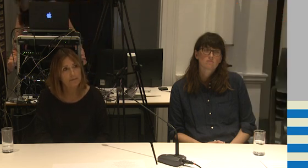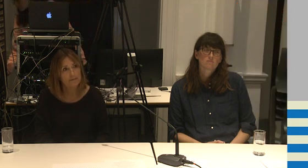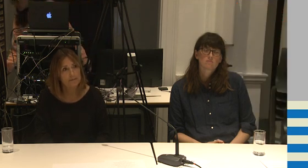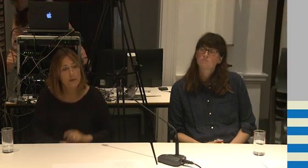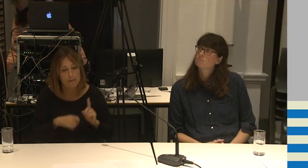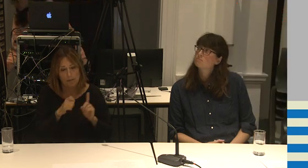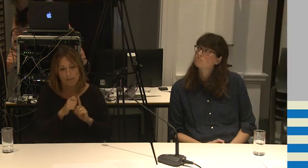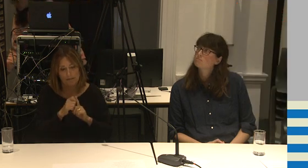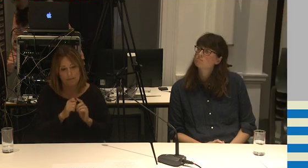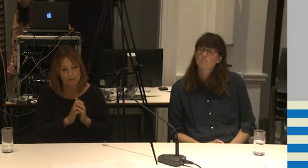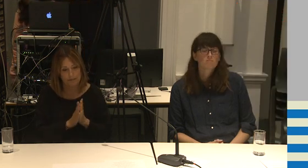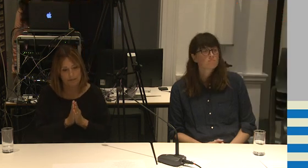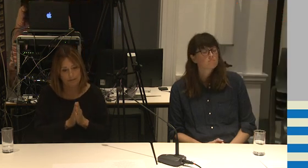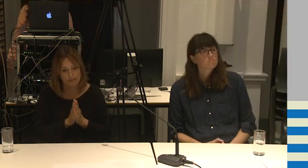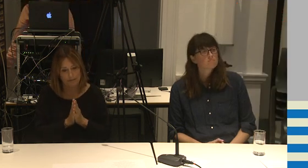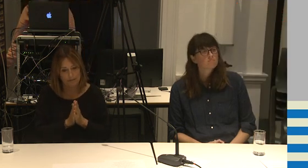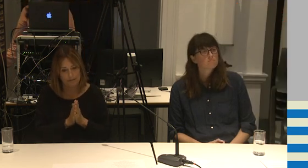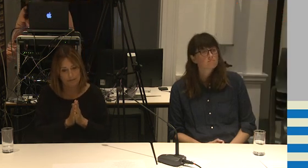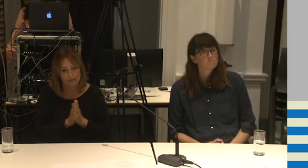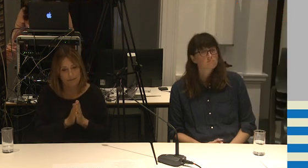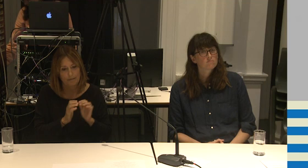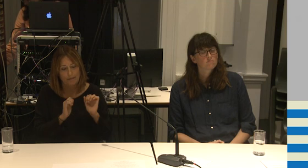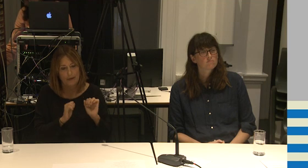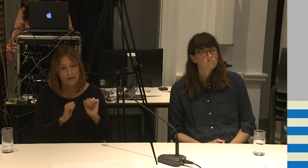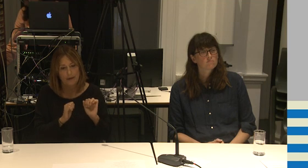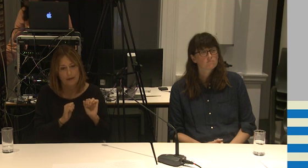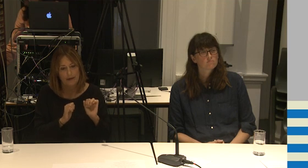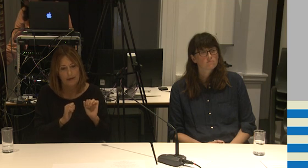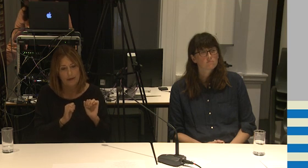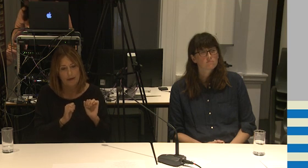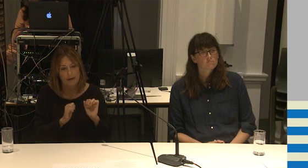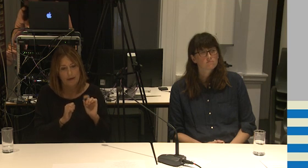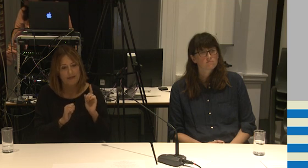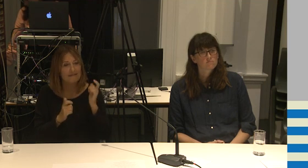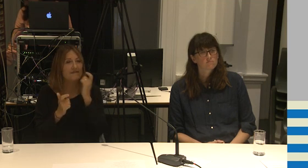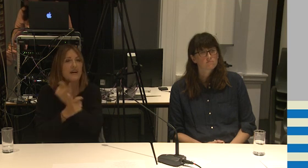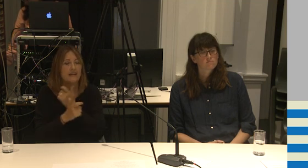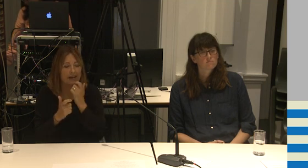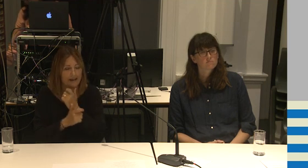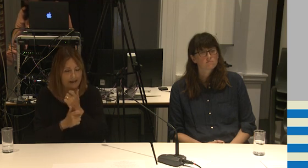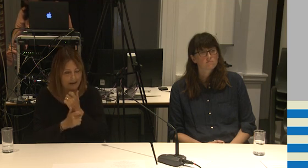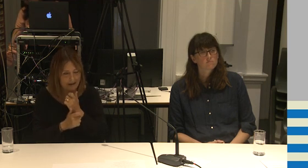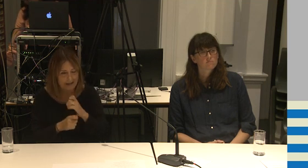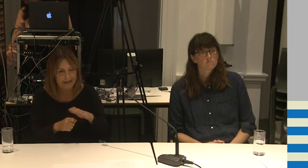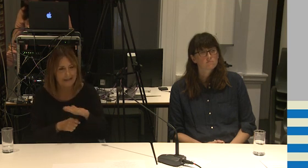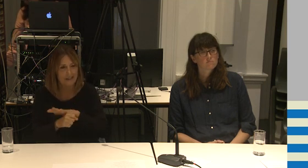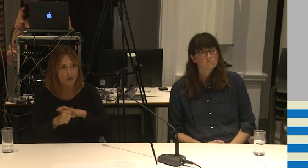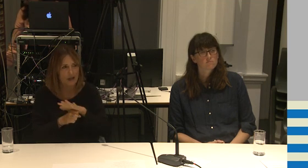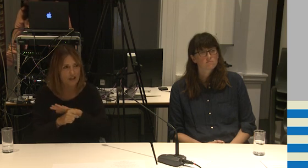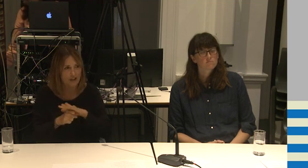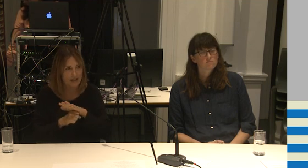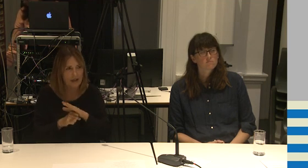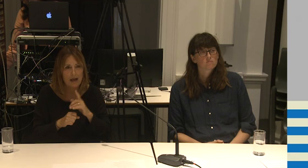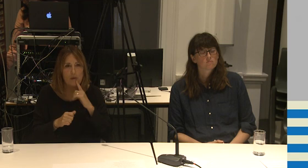I think a sort of situation that I always think is particularly a funny one for me is I'll make work